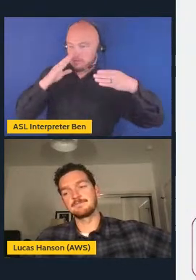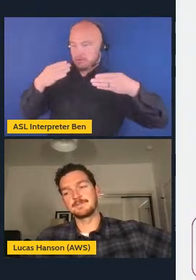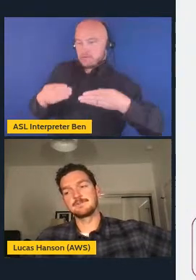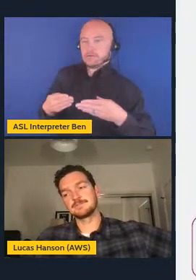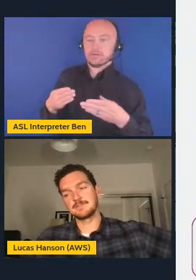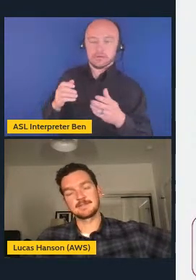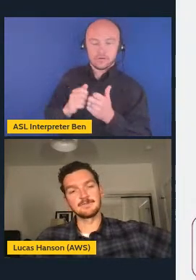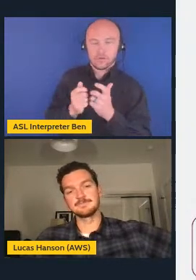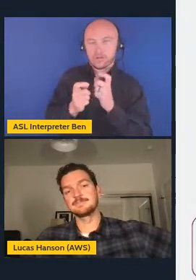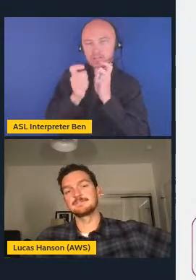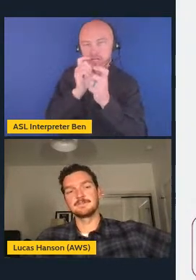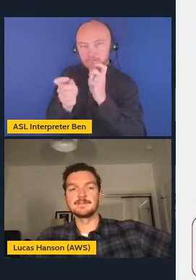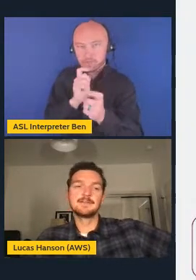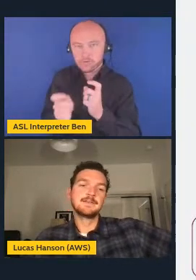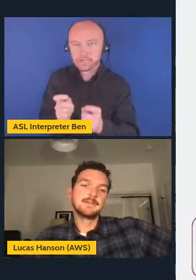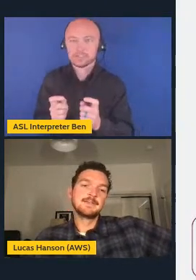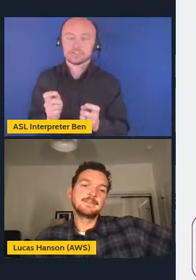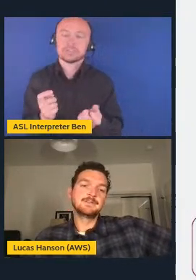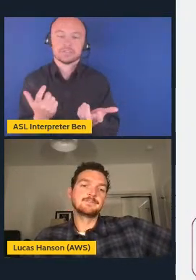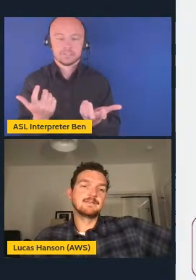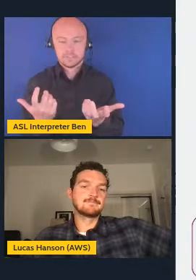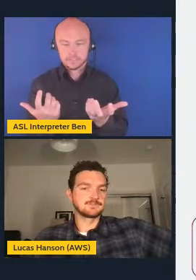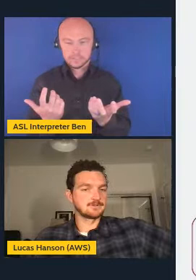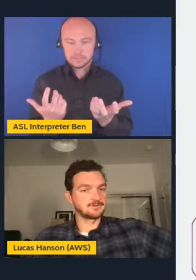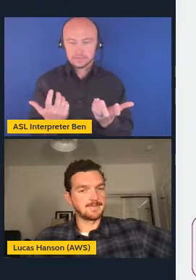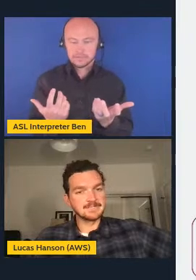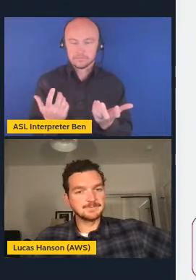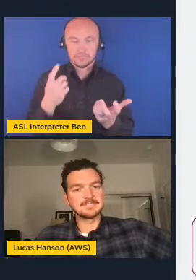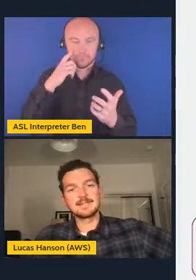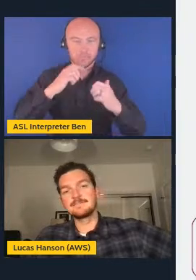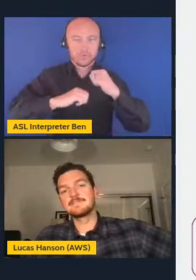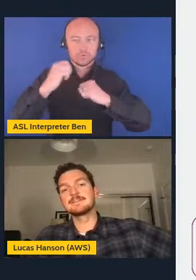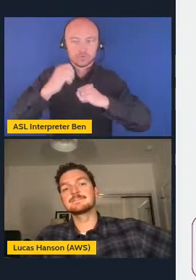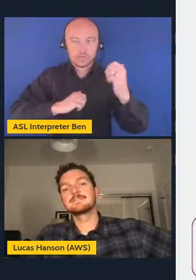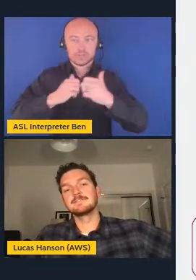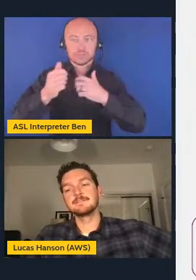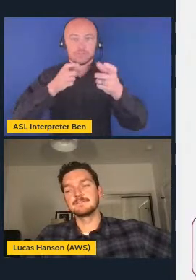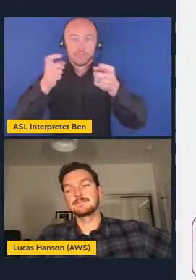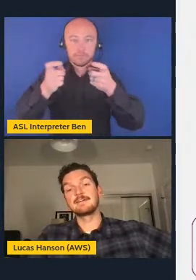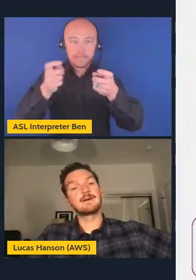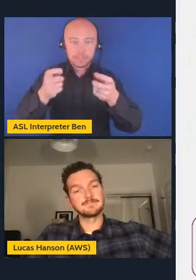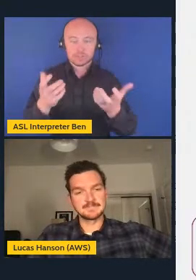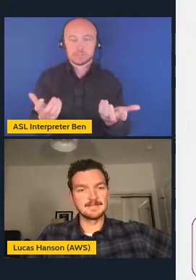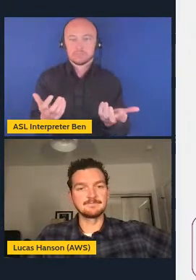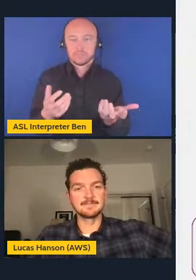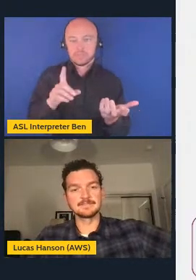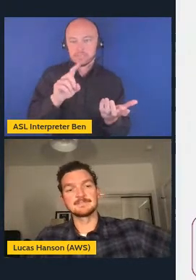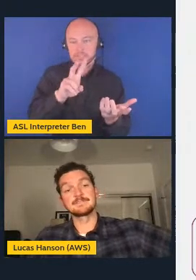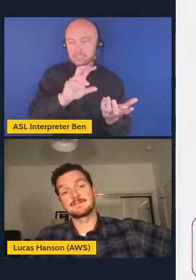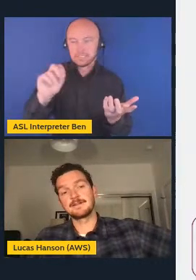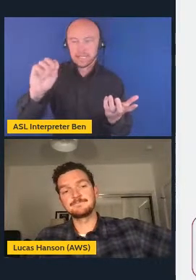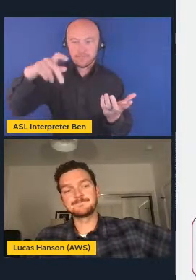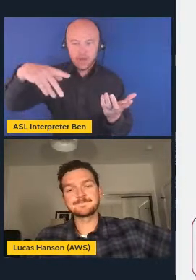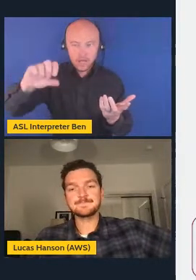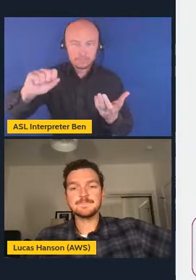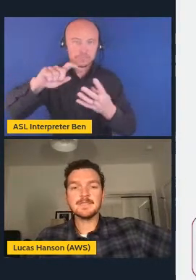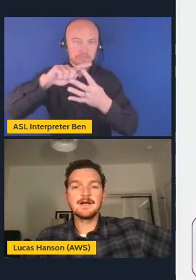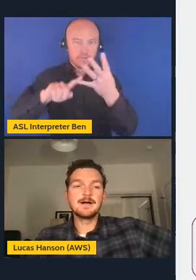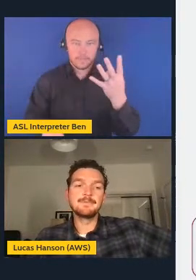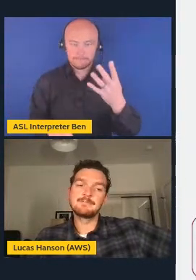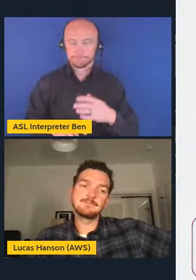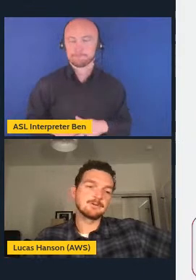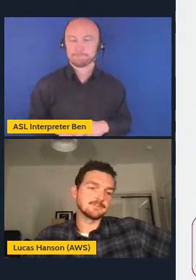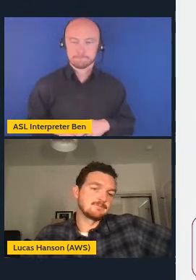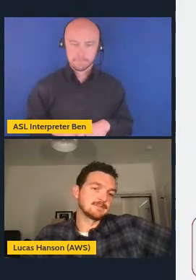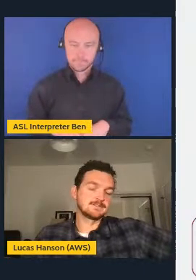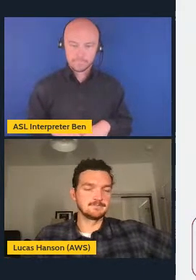the configuration that goes into, the infrastructure management side of things, the DevOps side of things, et cetera.